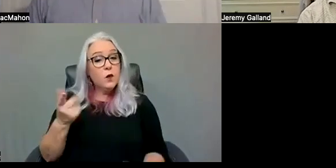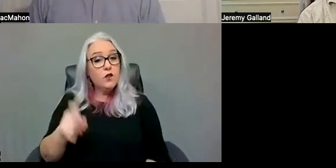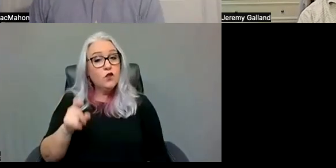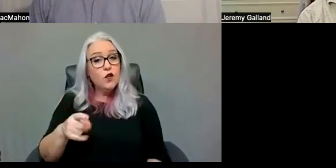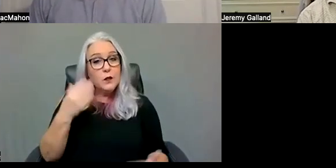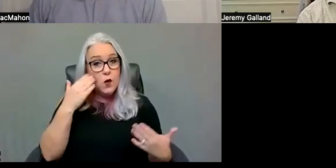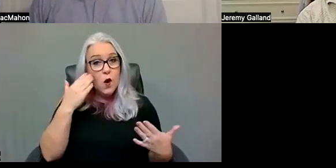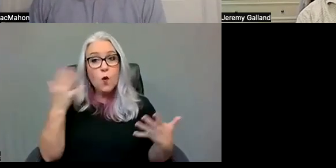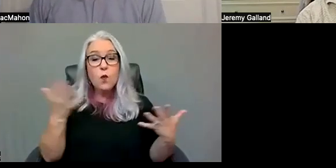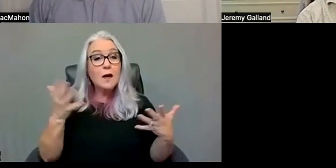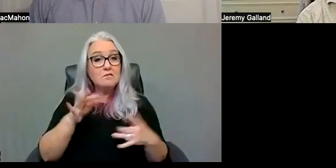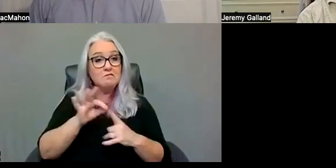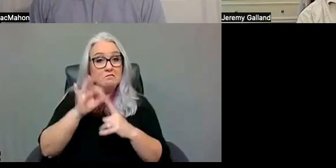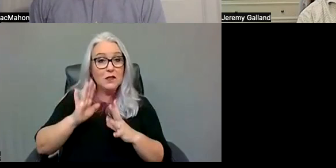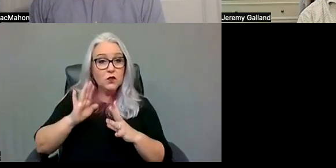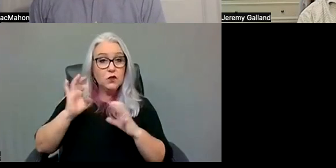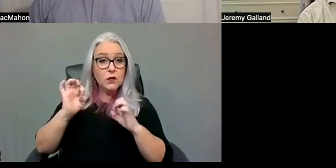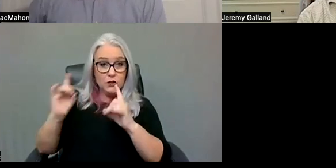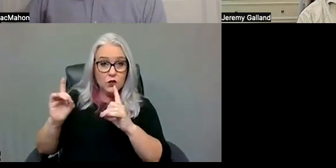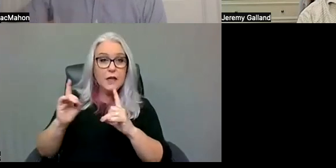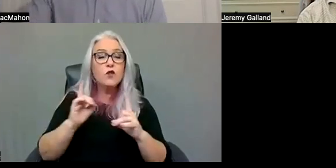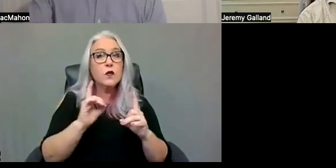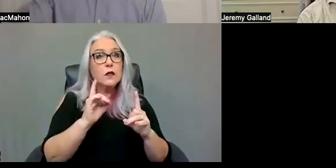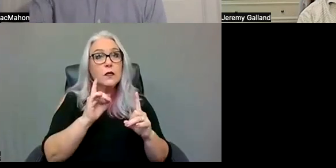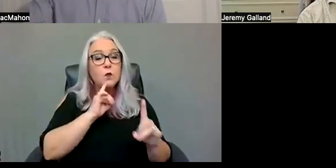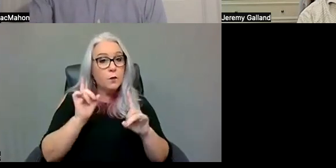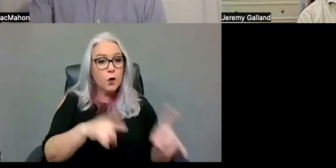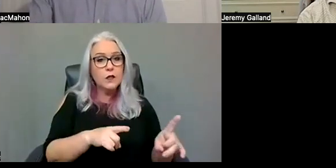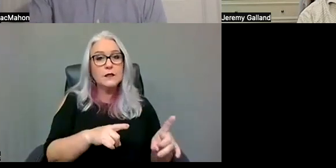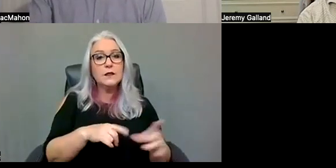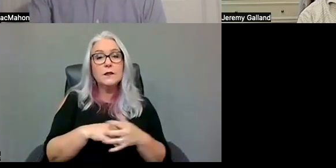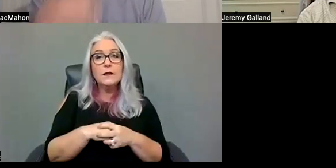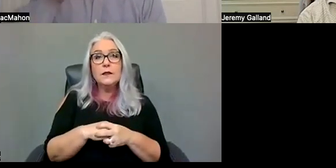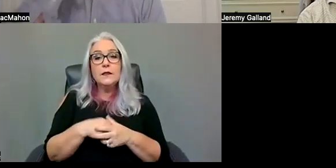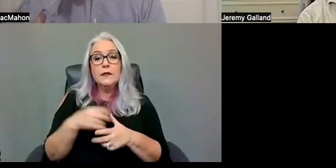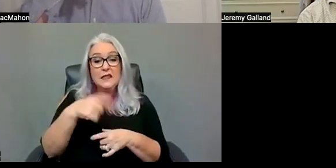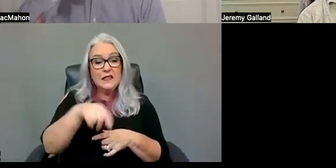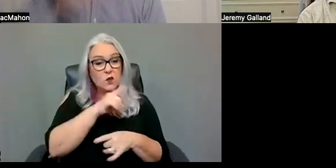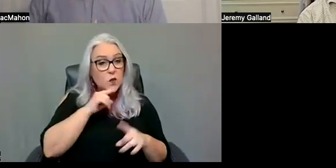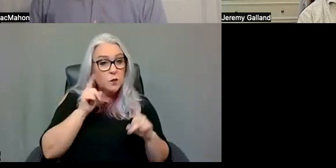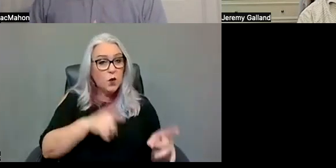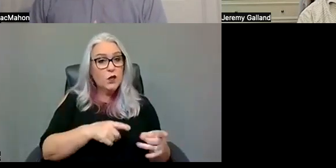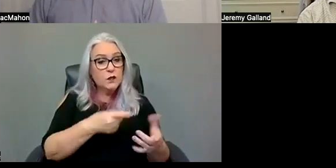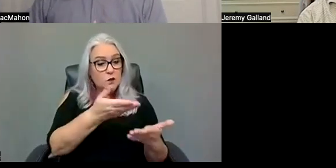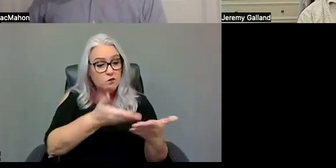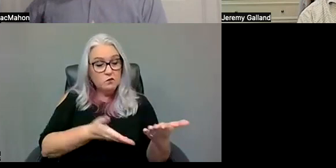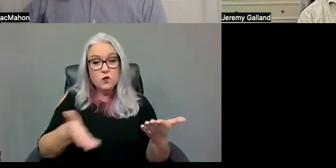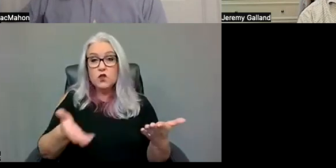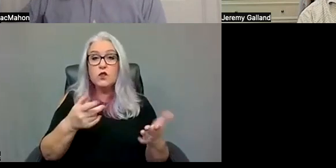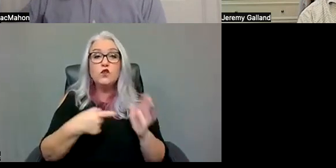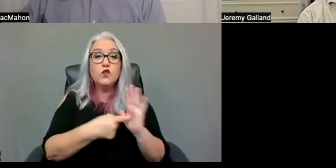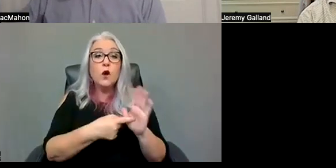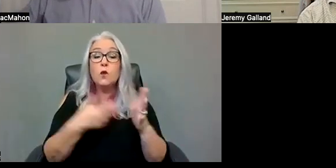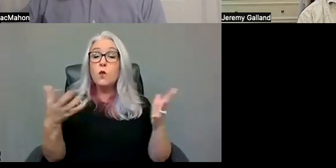that compile the learning differences that we are seeing in our schools, and